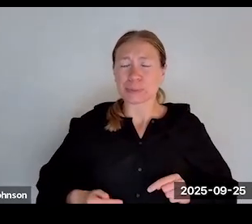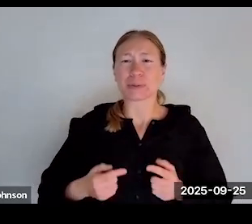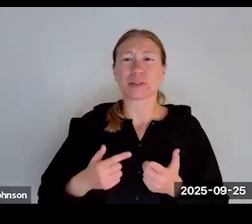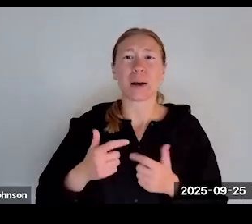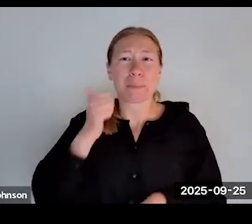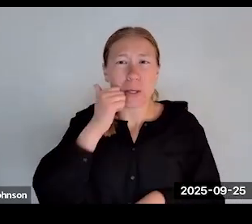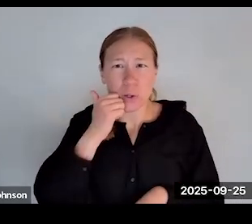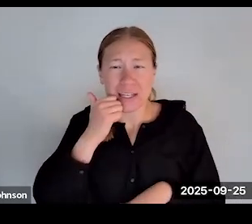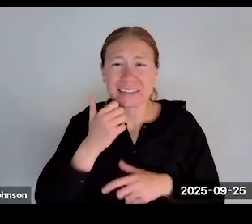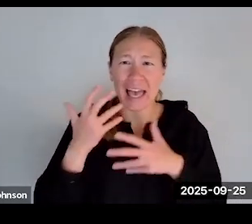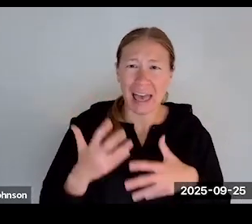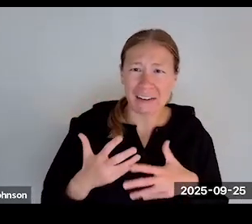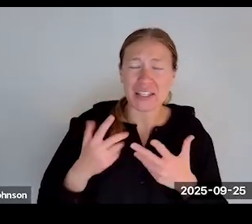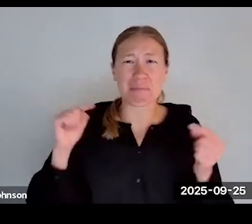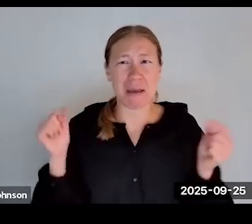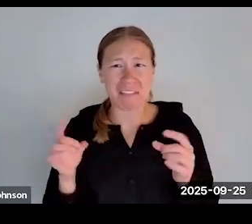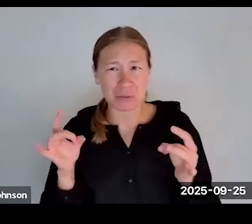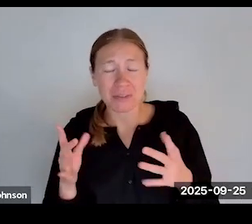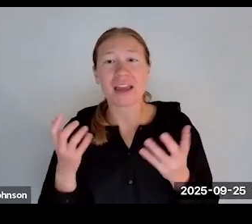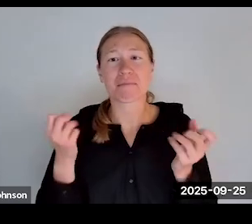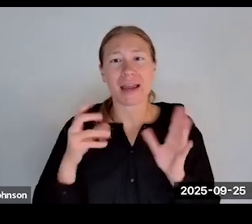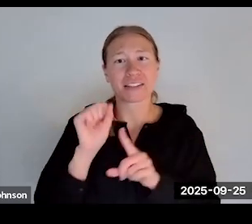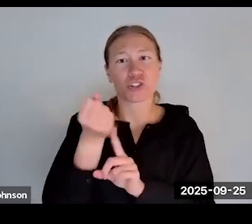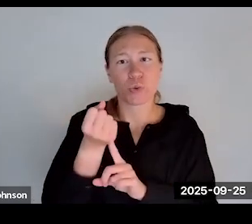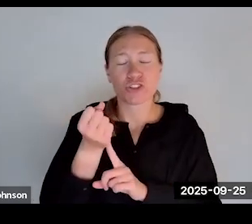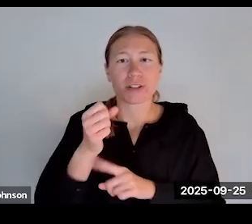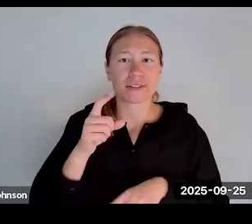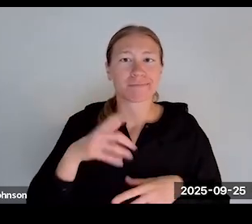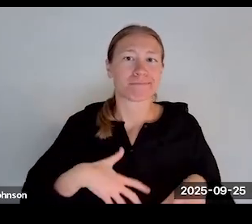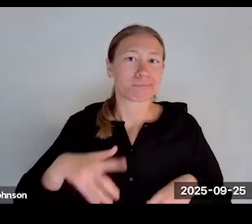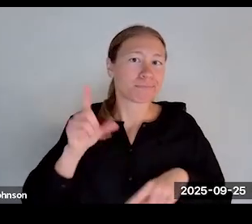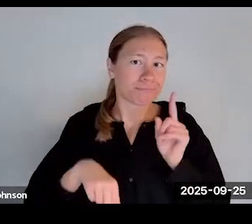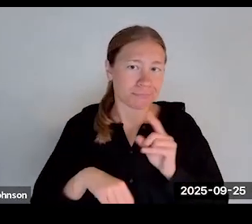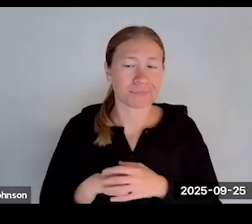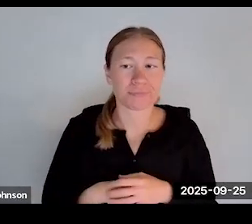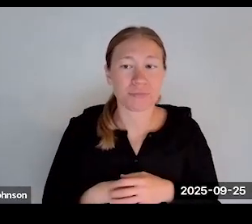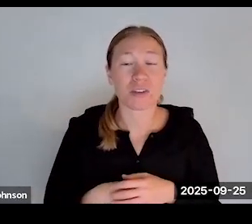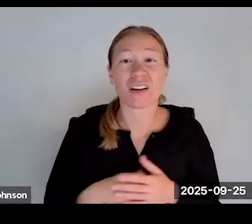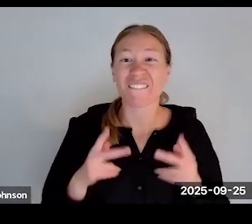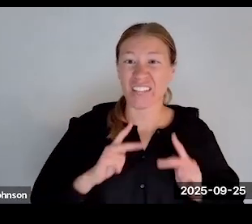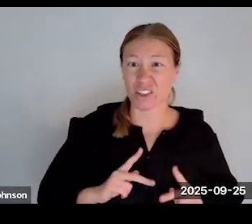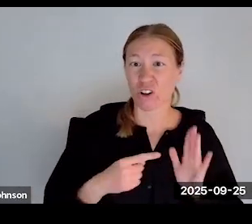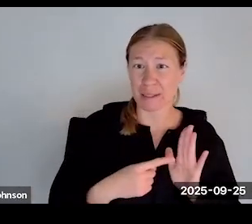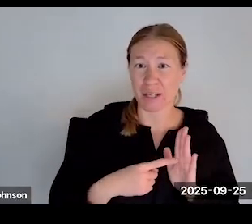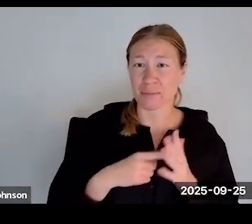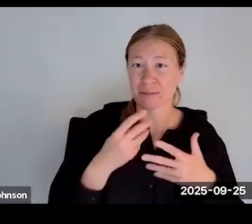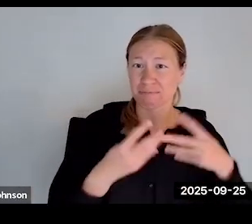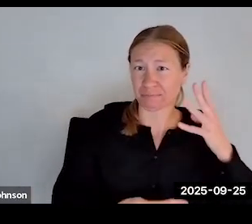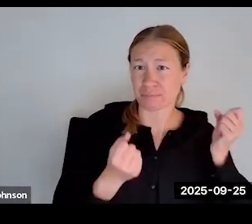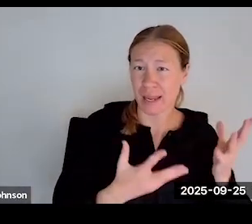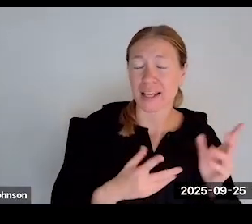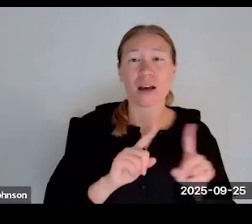heavy periods, and in many cases, infertility. Beyond physical symptoms, endometriosis often brings